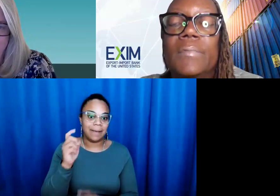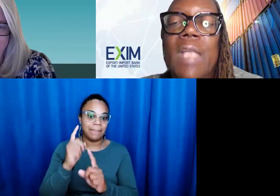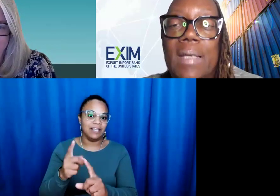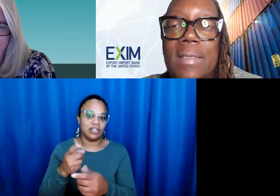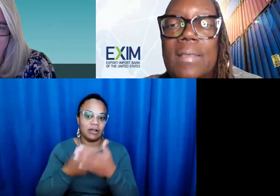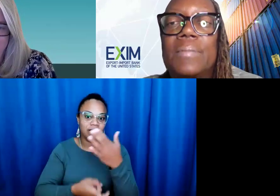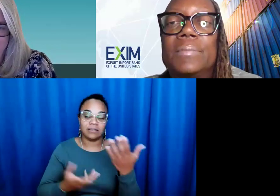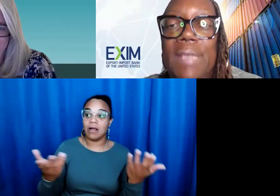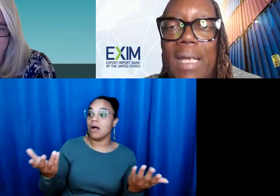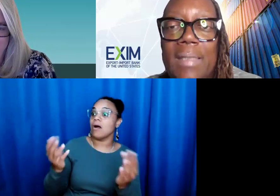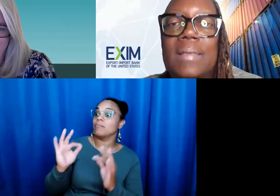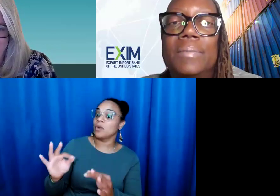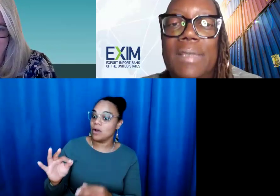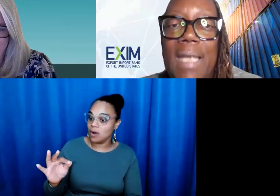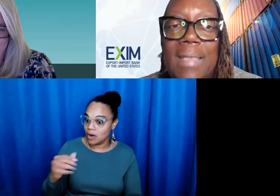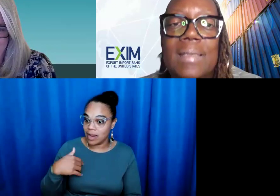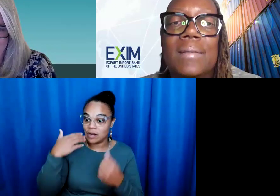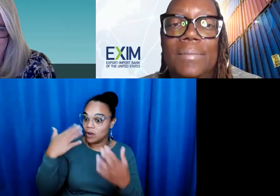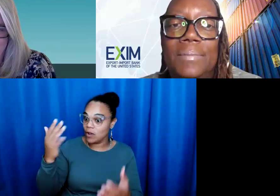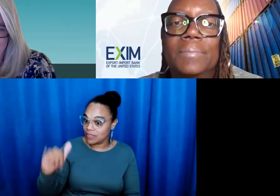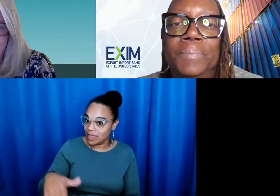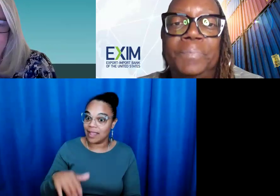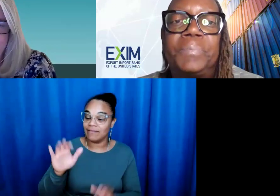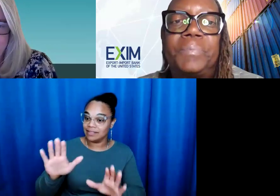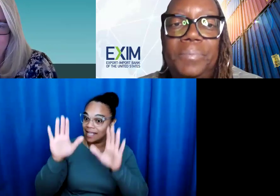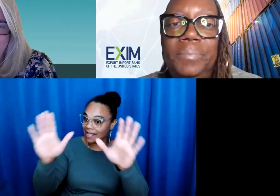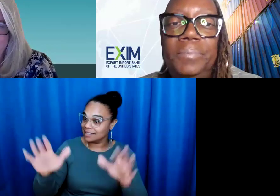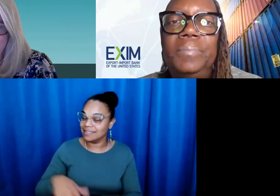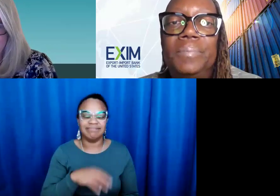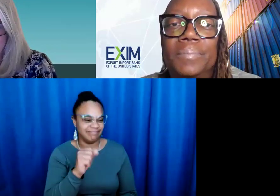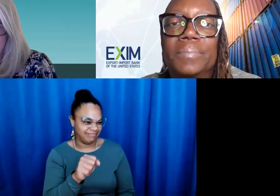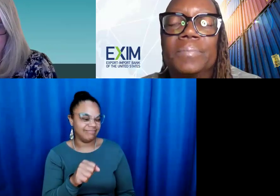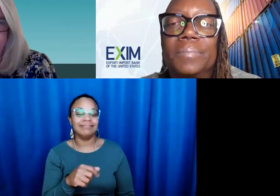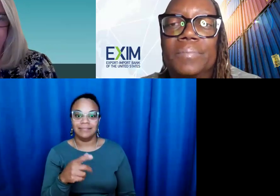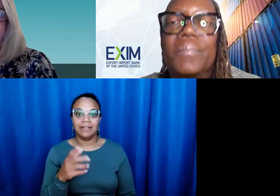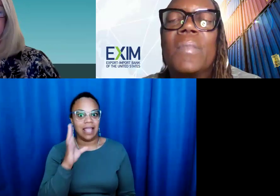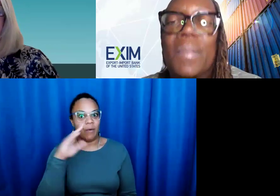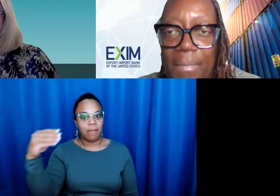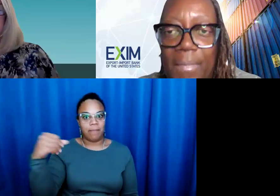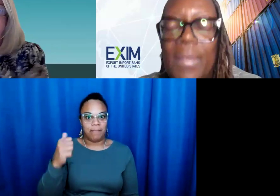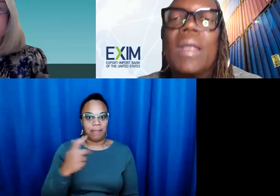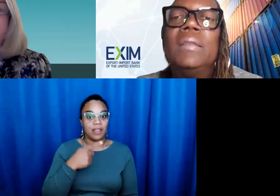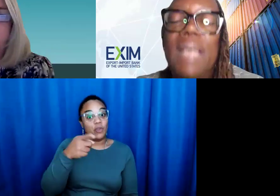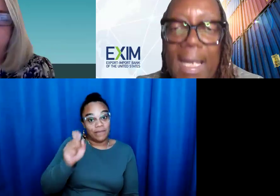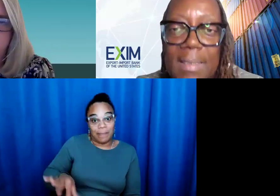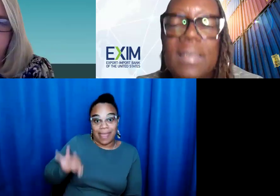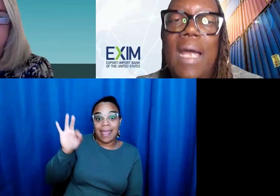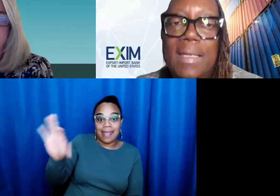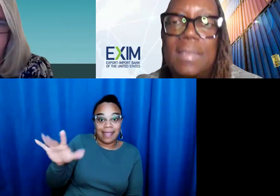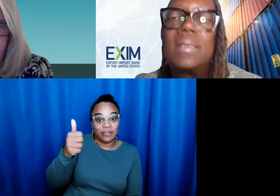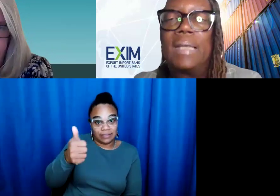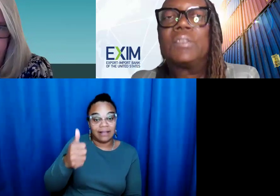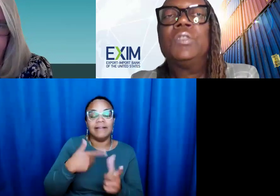go. This is Yes. great. I didn't know that. That's Yes. fantastic. There you go. It'll reimburse. You got to pay out of pocket in the beginning, but then